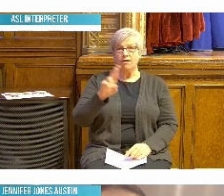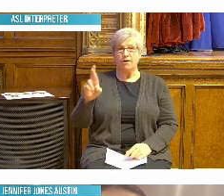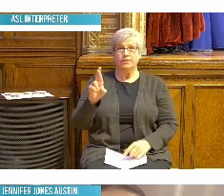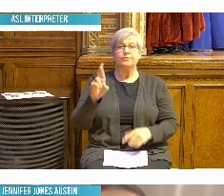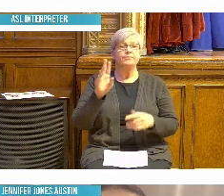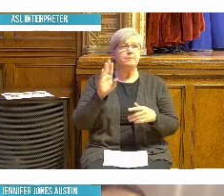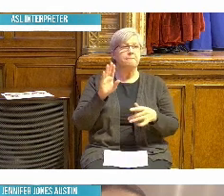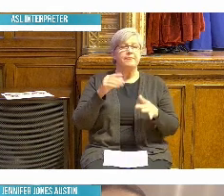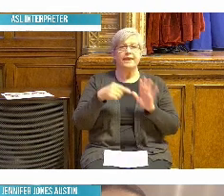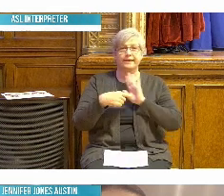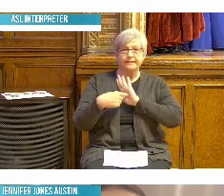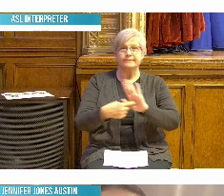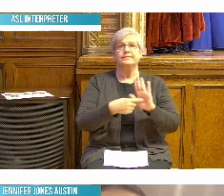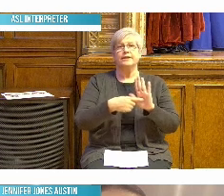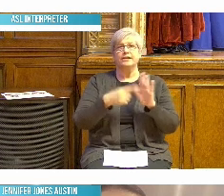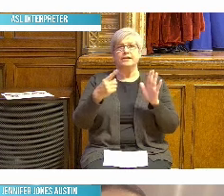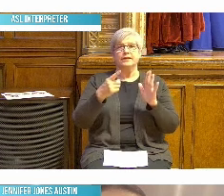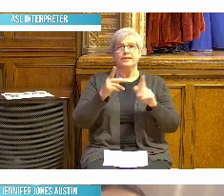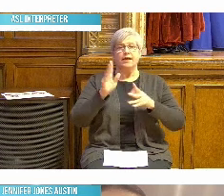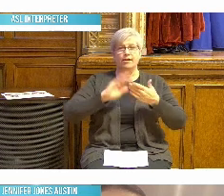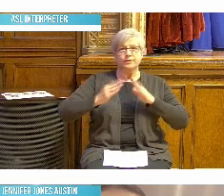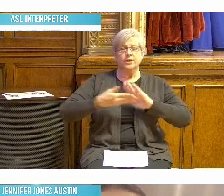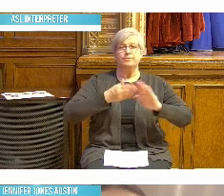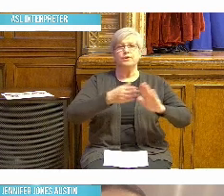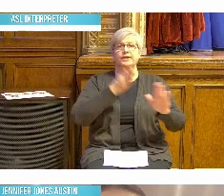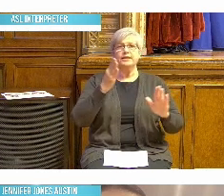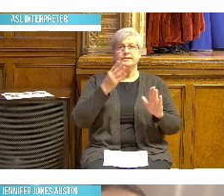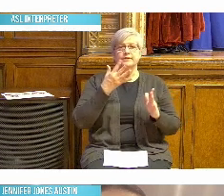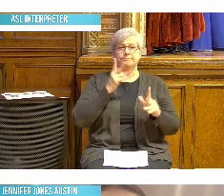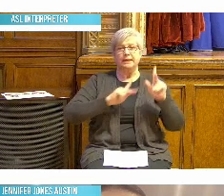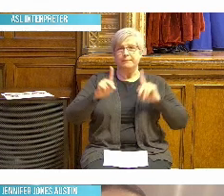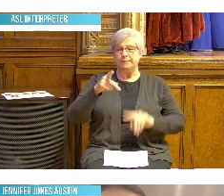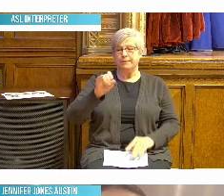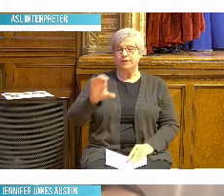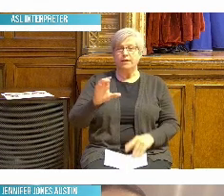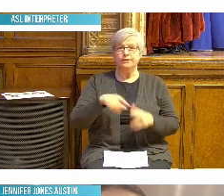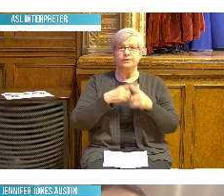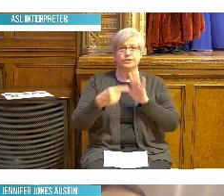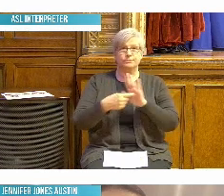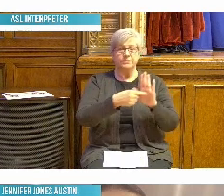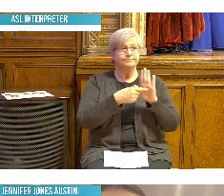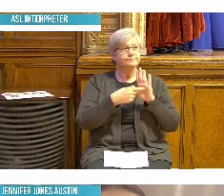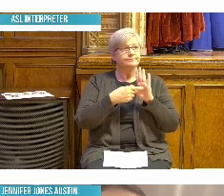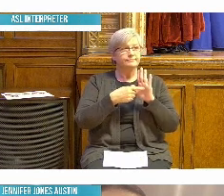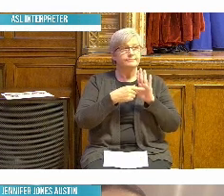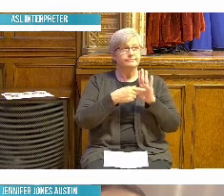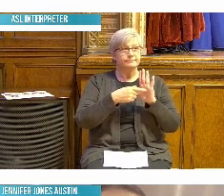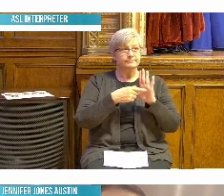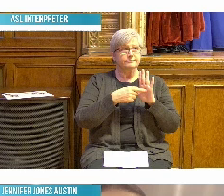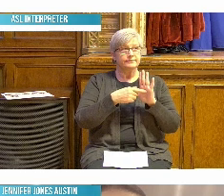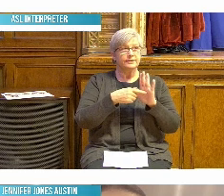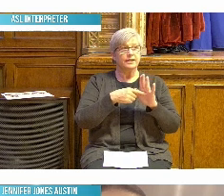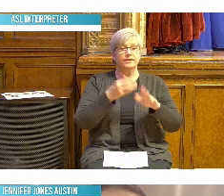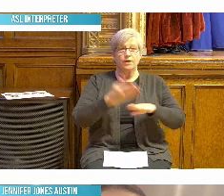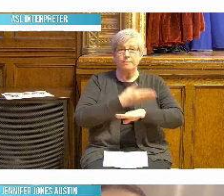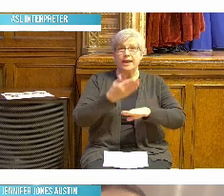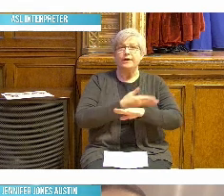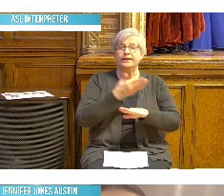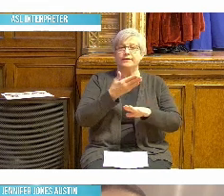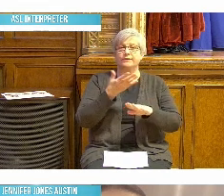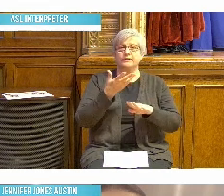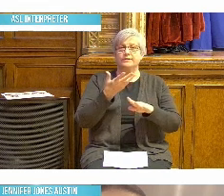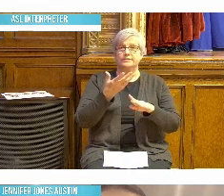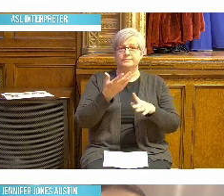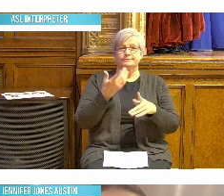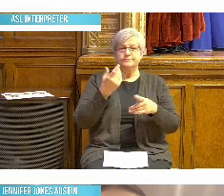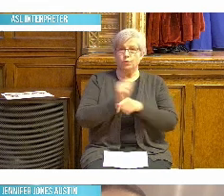NYSCCRR amplifies the voices of our communities of color to bring our attention to the reparative measures that